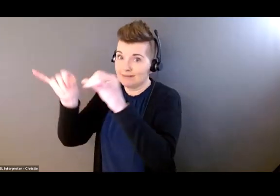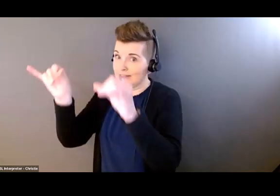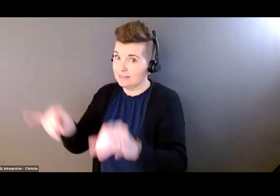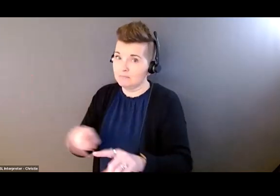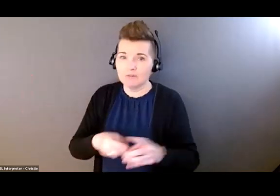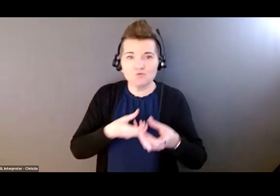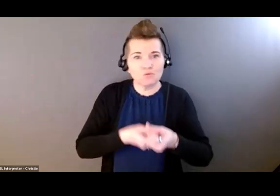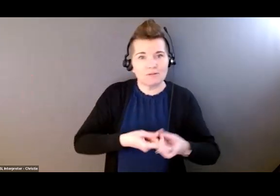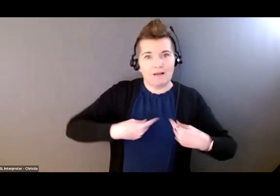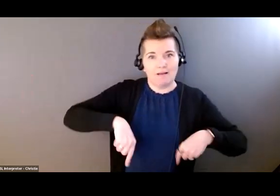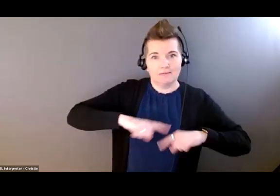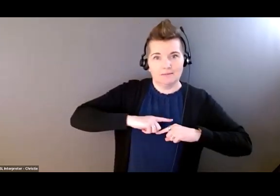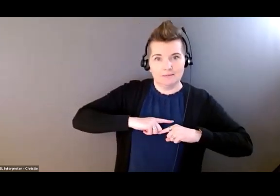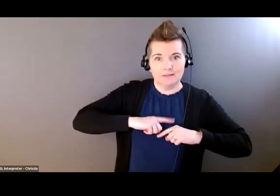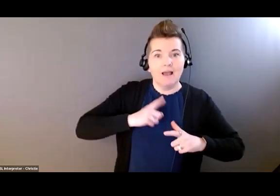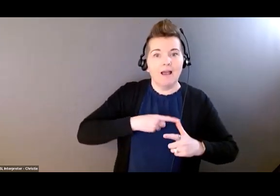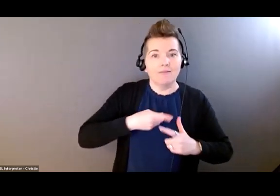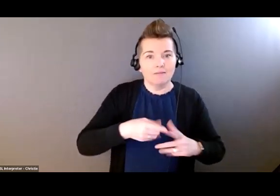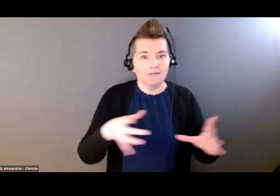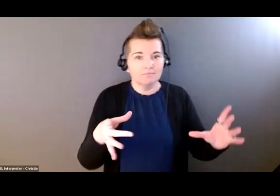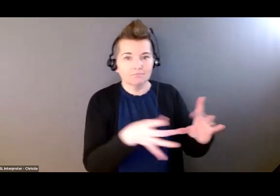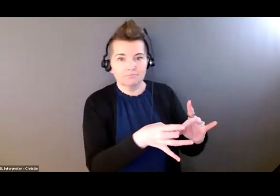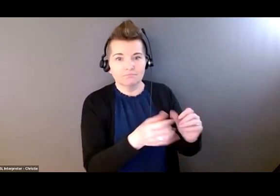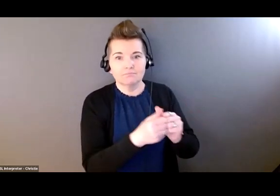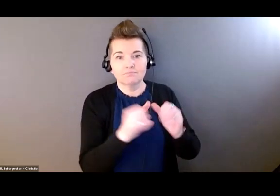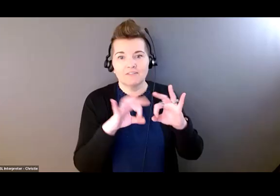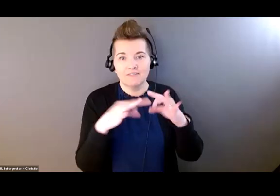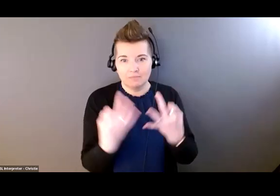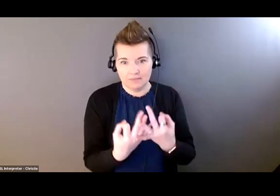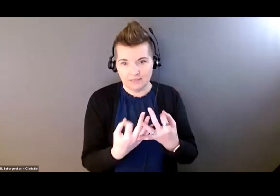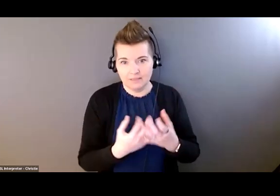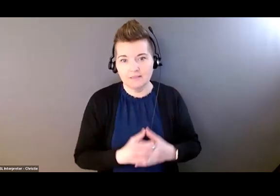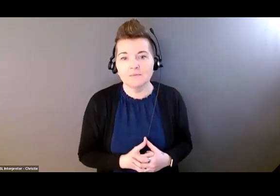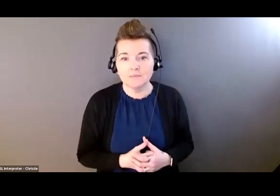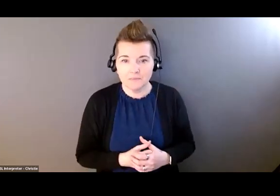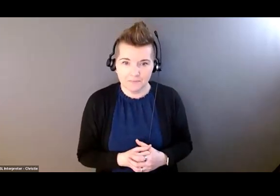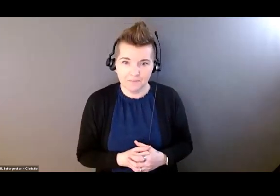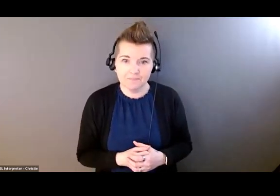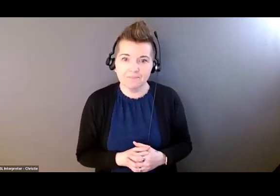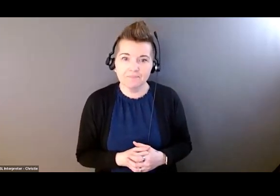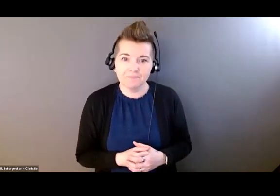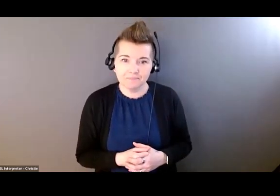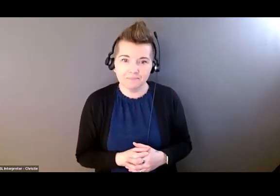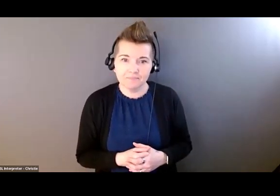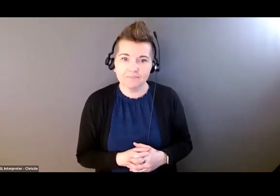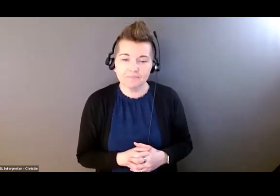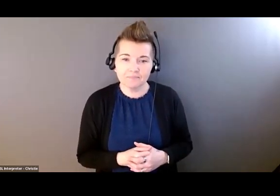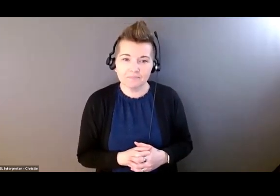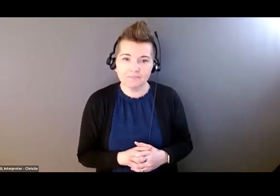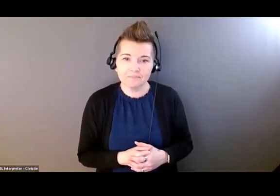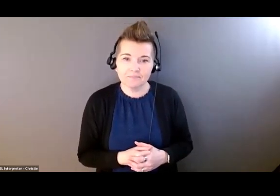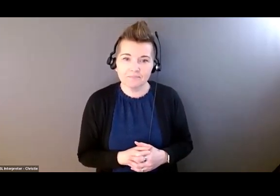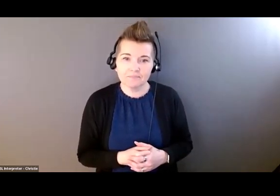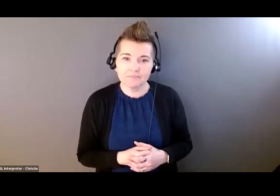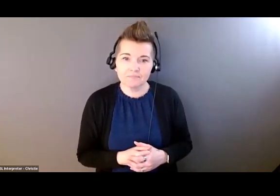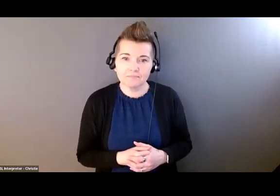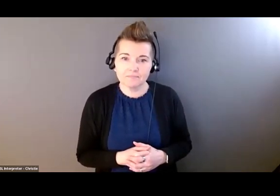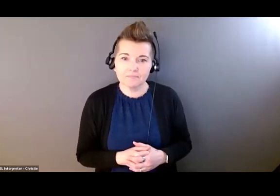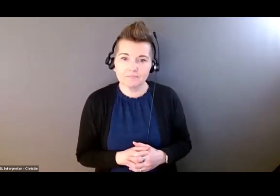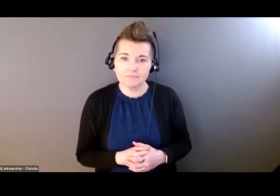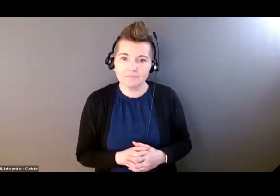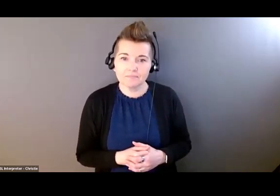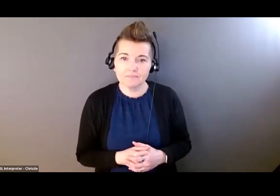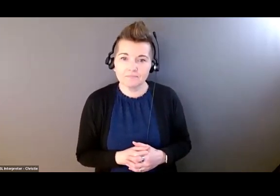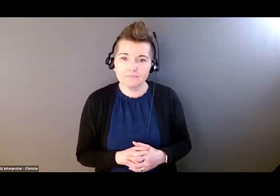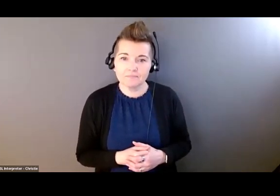not, trust the system, but they trust us. And then they do reconnect with family and that. And it's such a